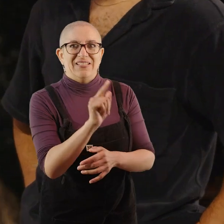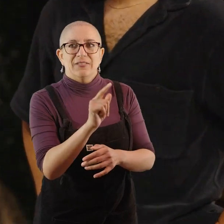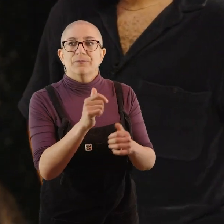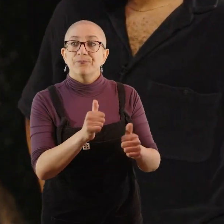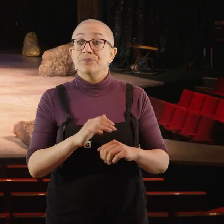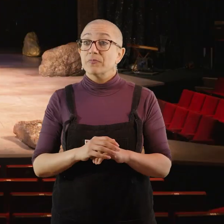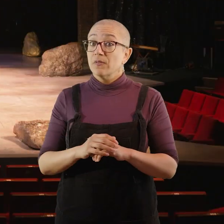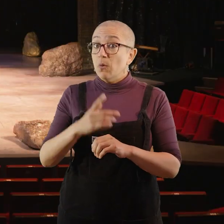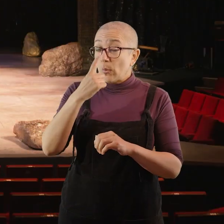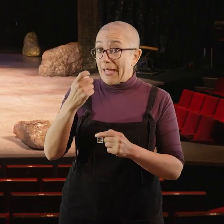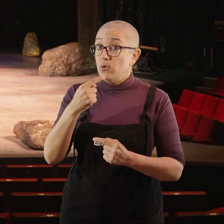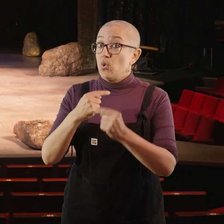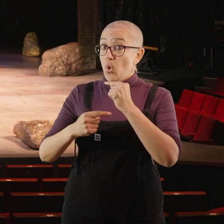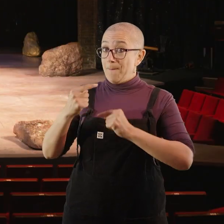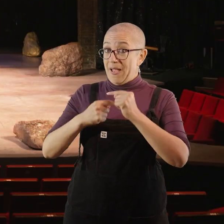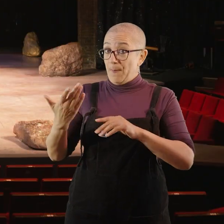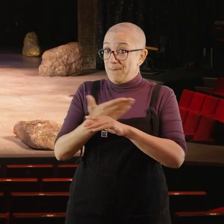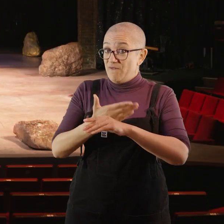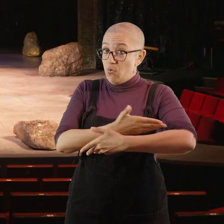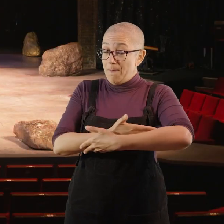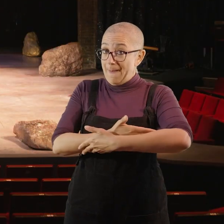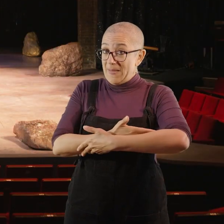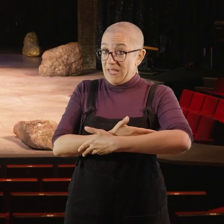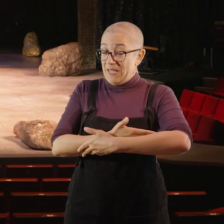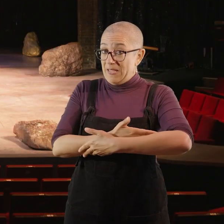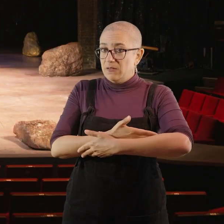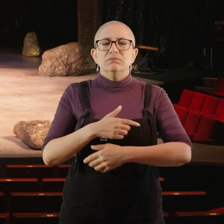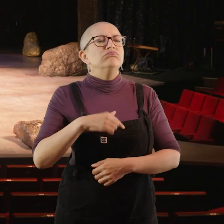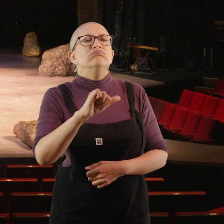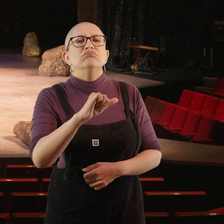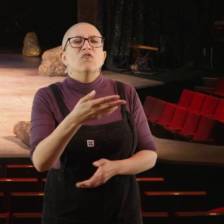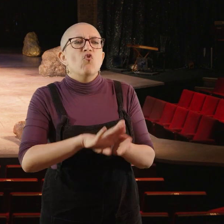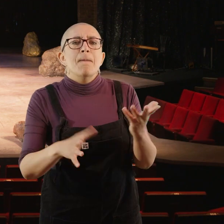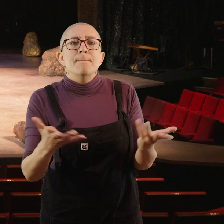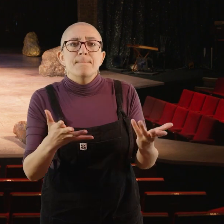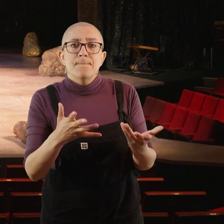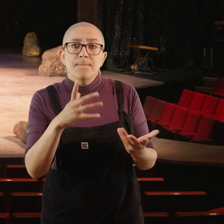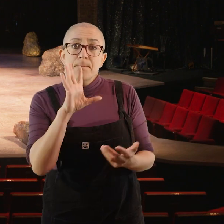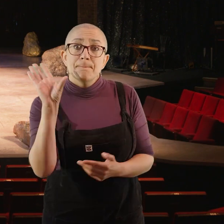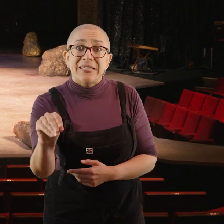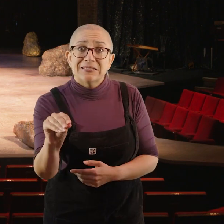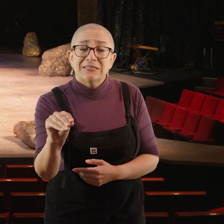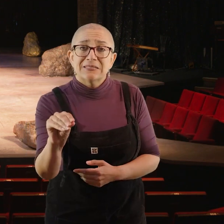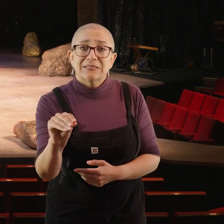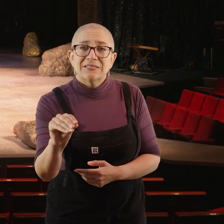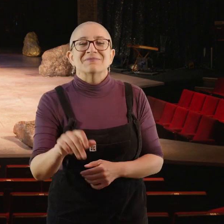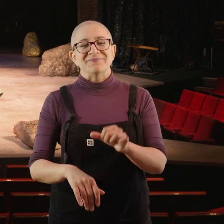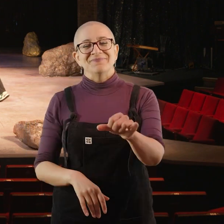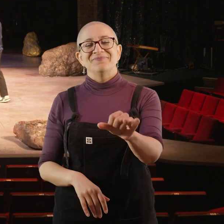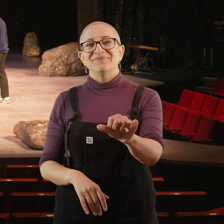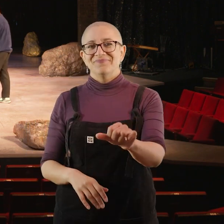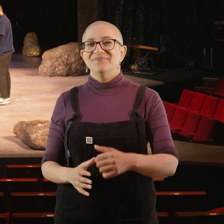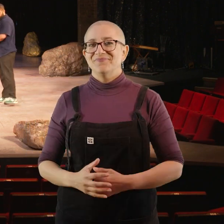you mind if we took it back a little bit before? Yeah, where do you want to go from? Prithee Peace? Or Prithee Peace,